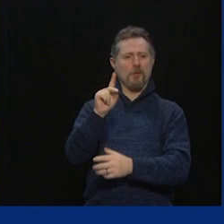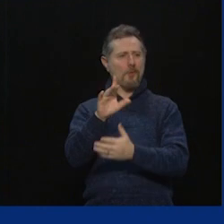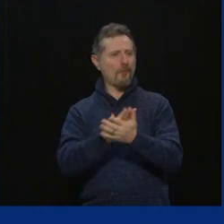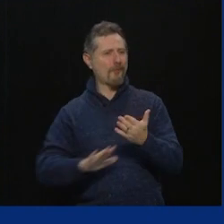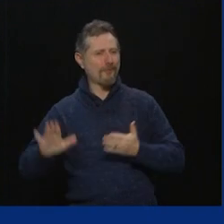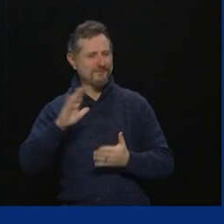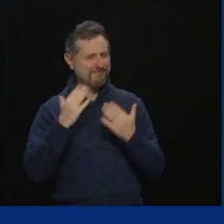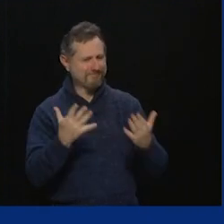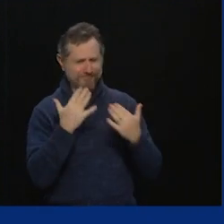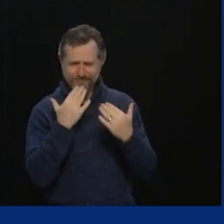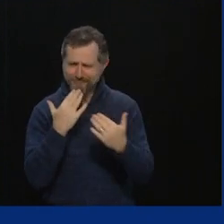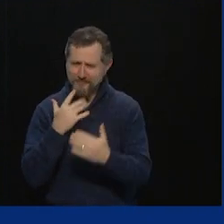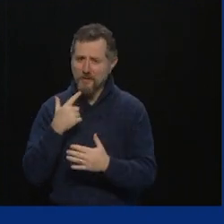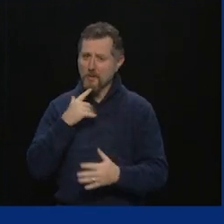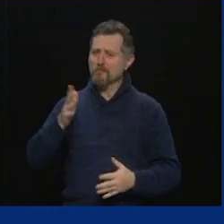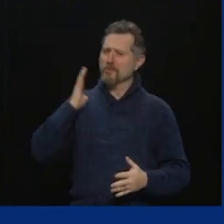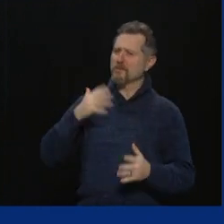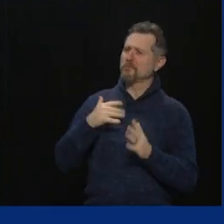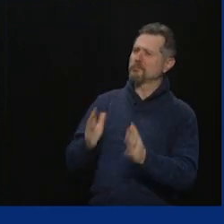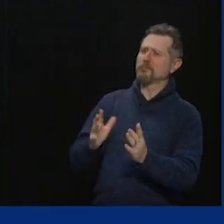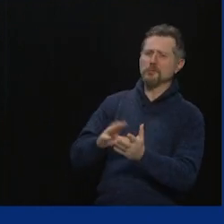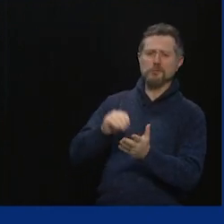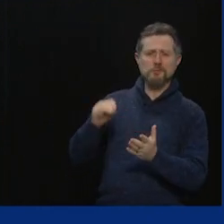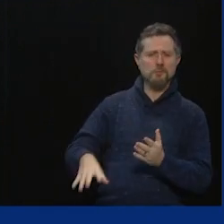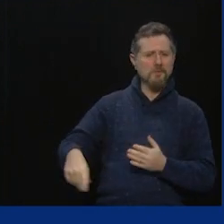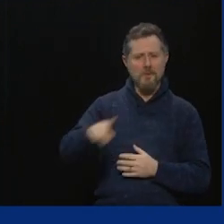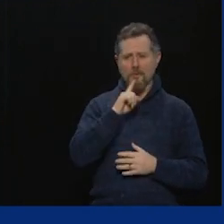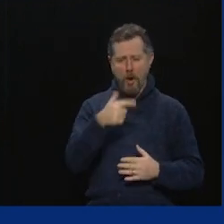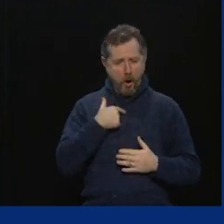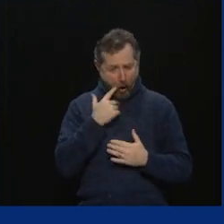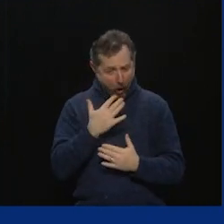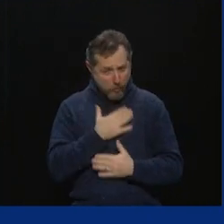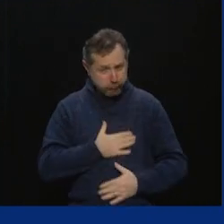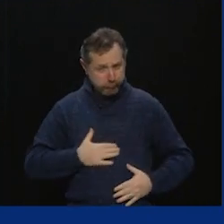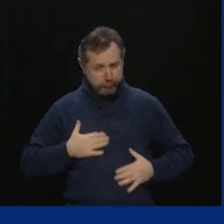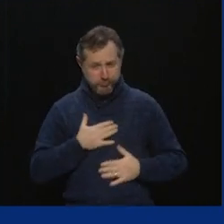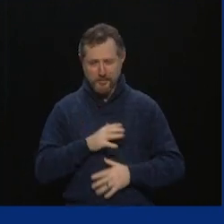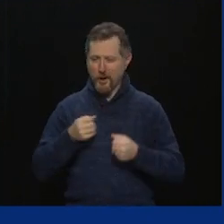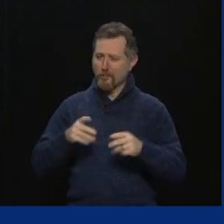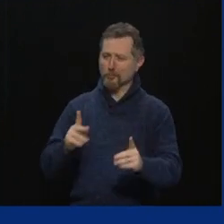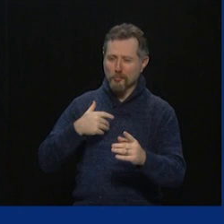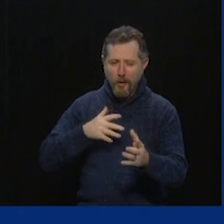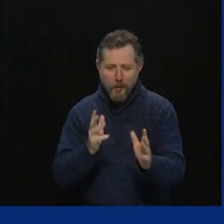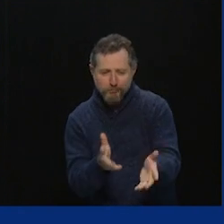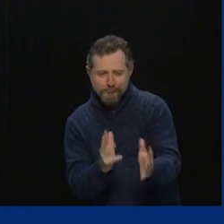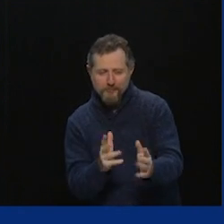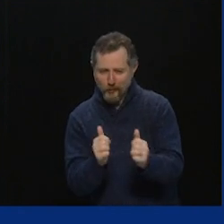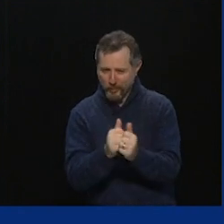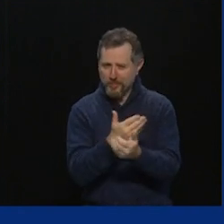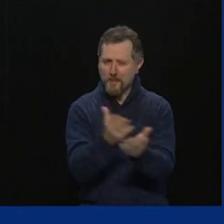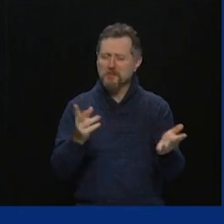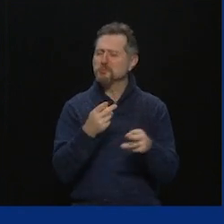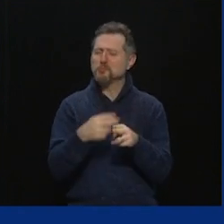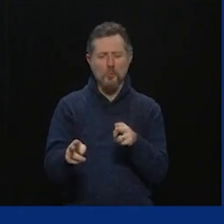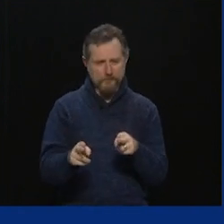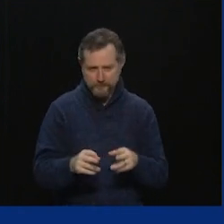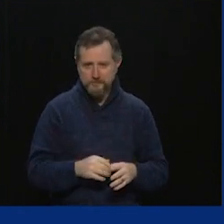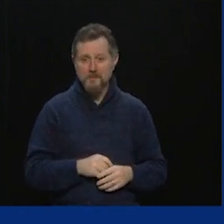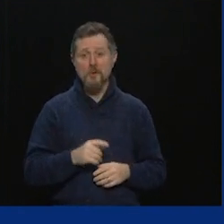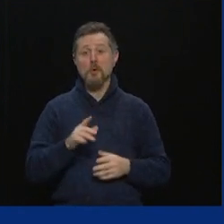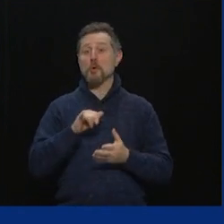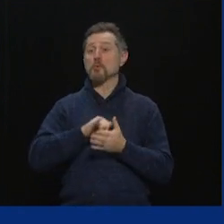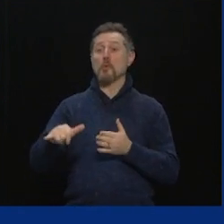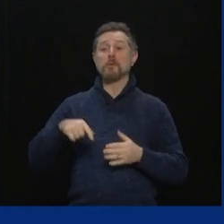when I was talking to the students, and I really appreciate the chance just to engage with them for a few moments, New York Stories has always been one